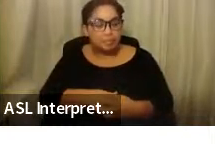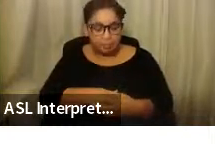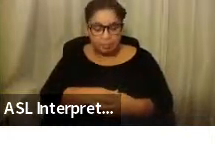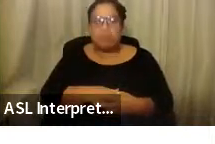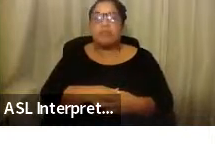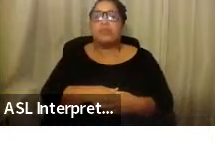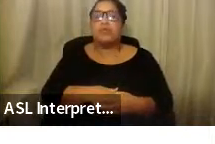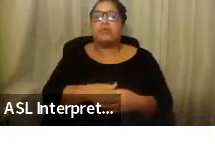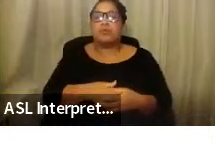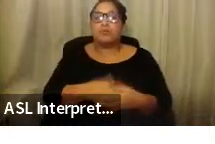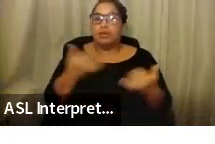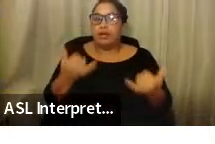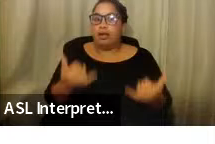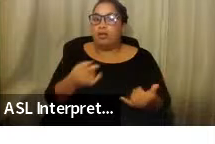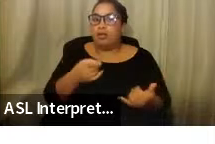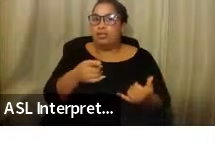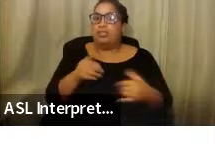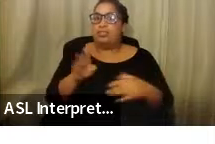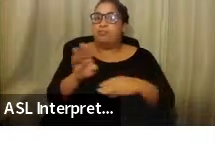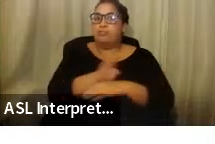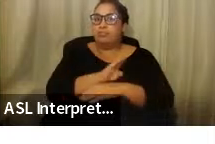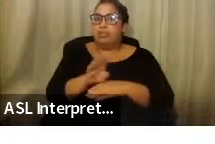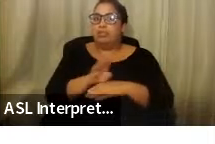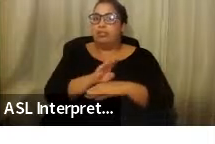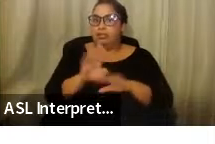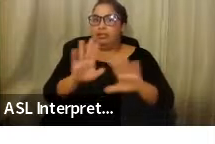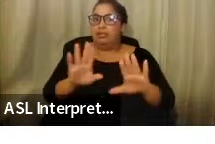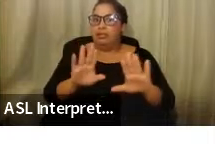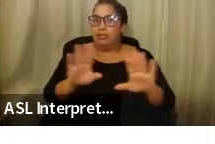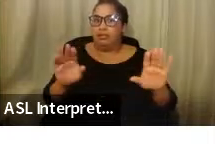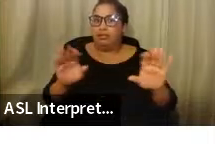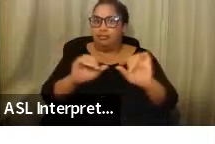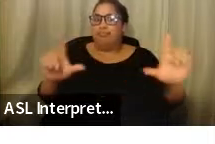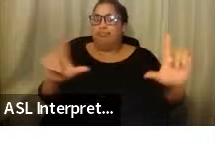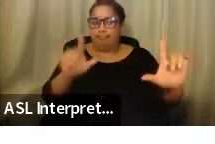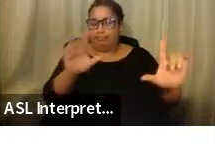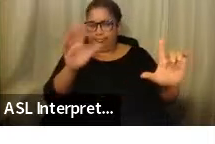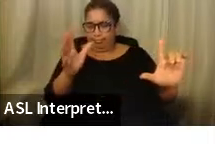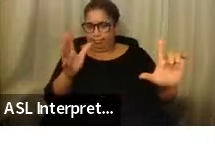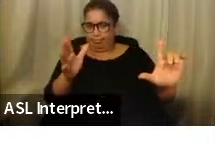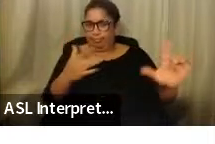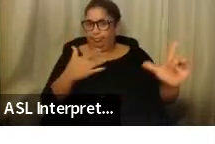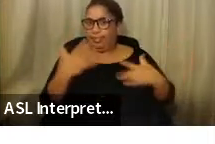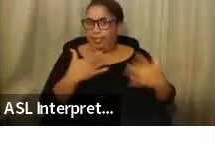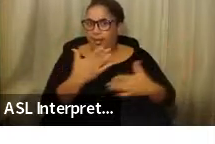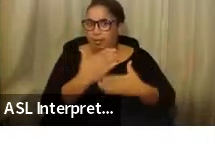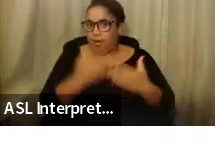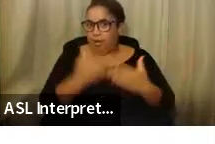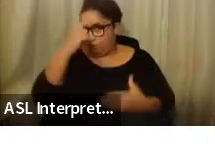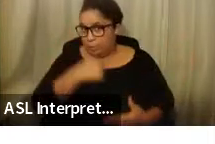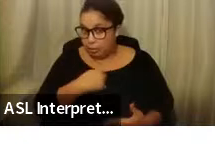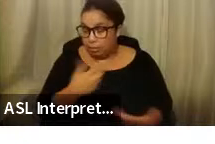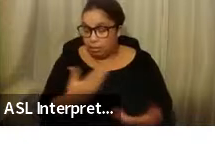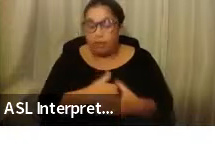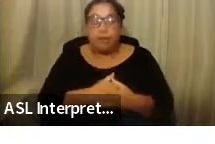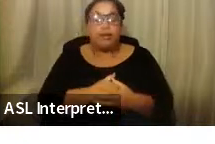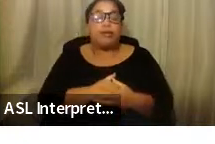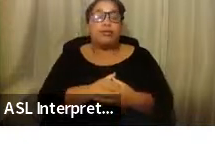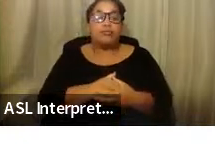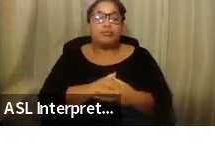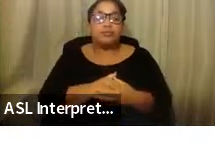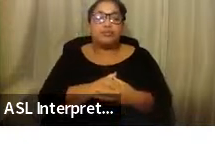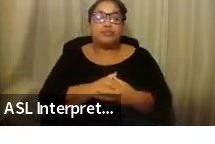So now this is a very busy slide, so stick with me because this is the exciting piece for me.